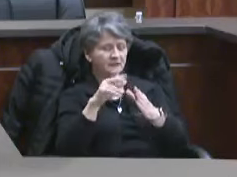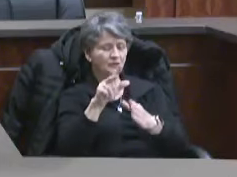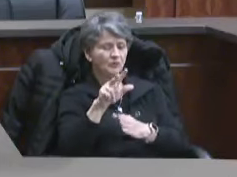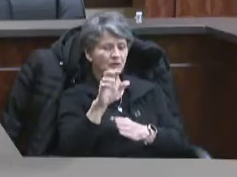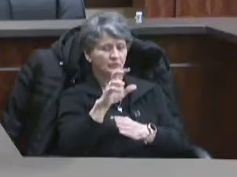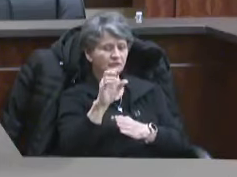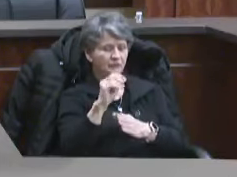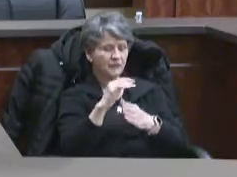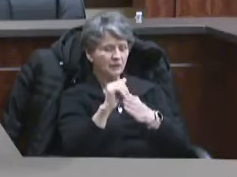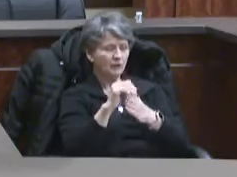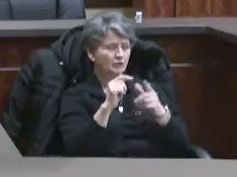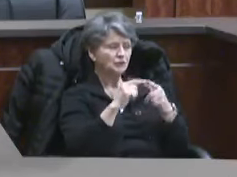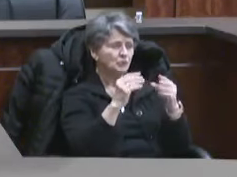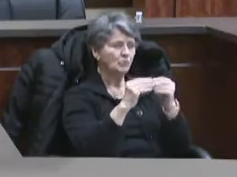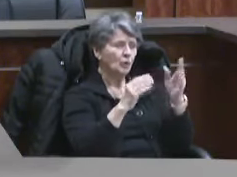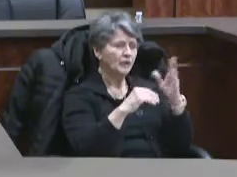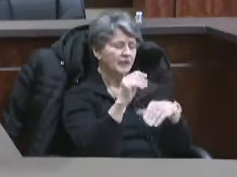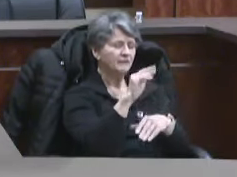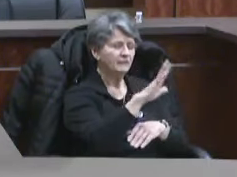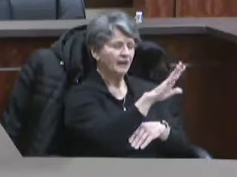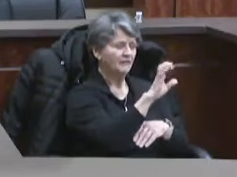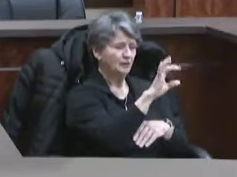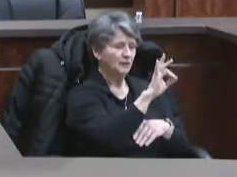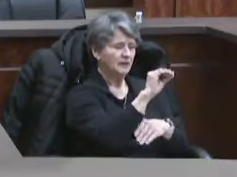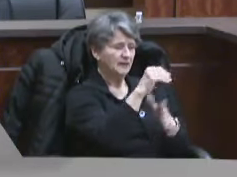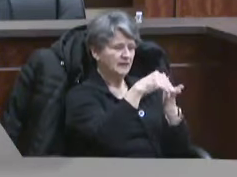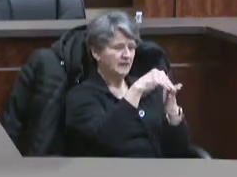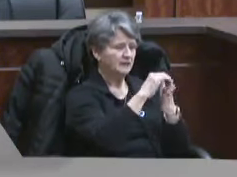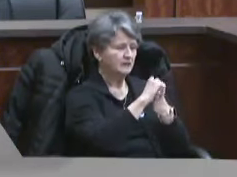$340,350 to over $580,000.